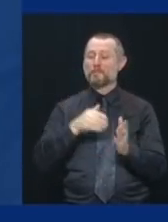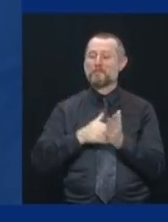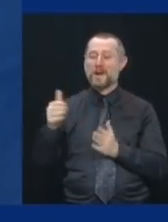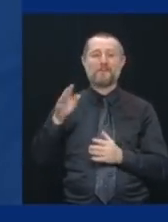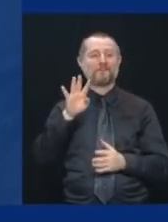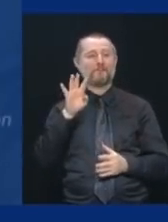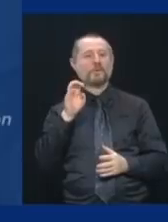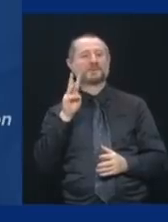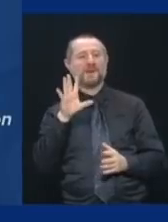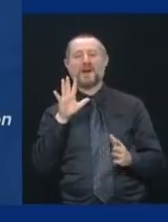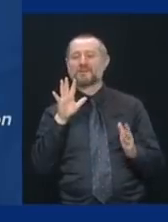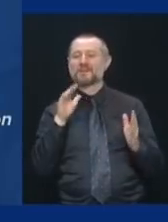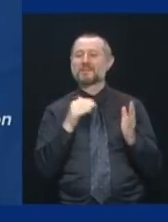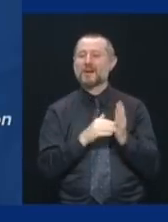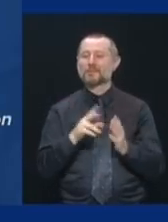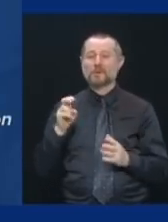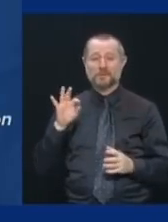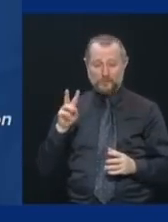happen.